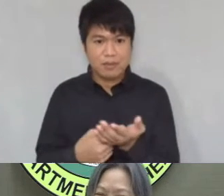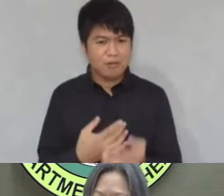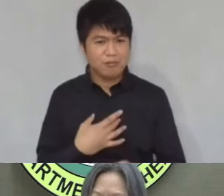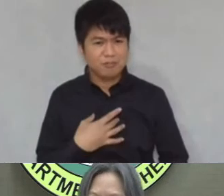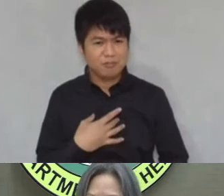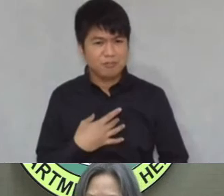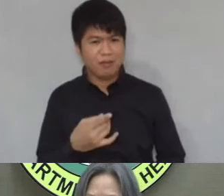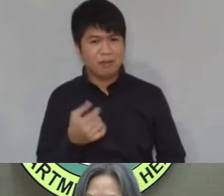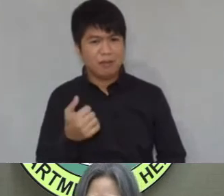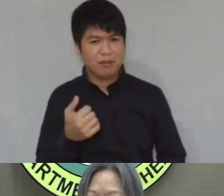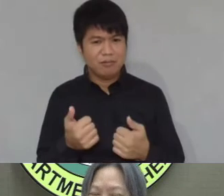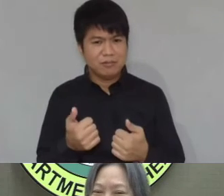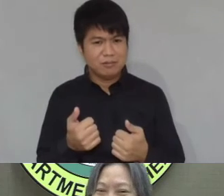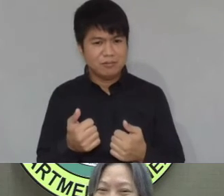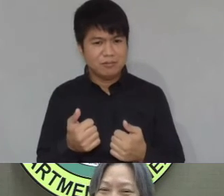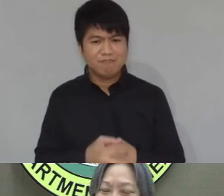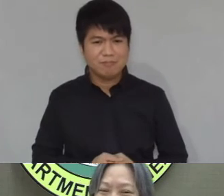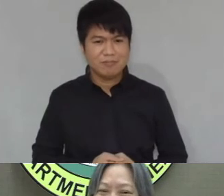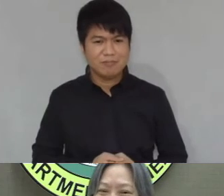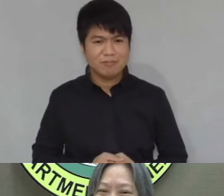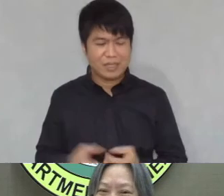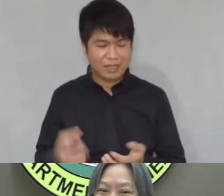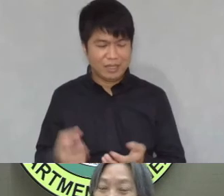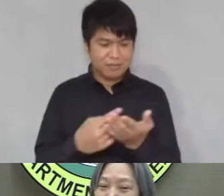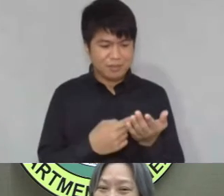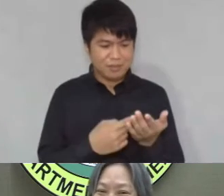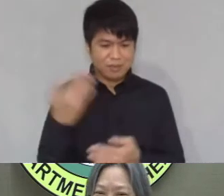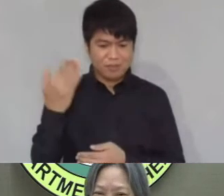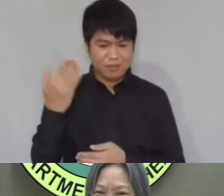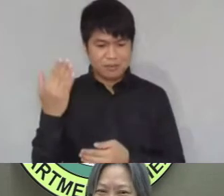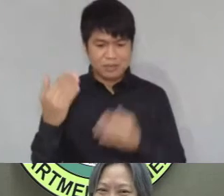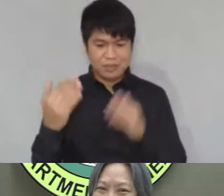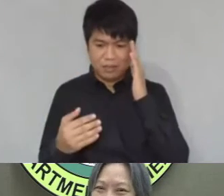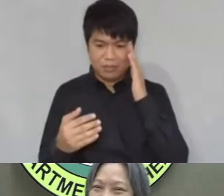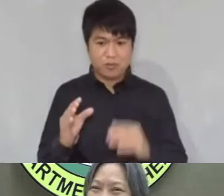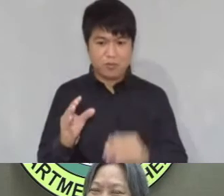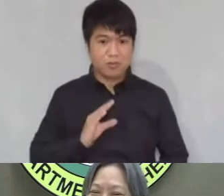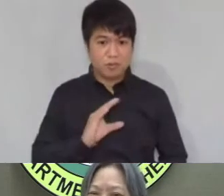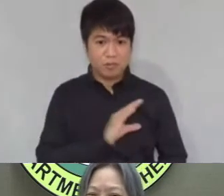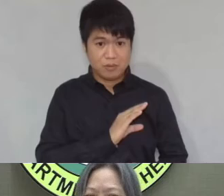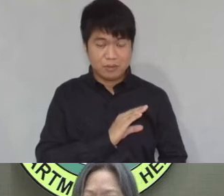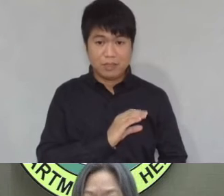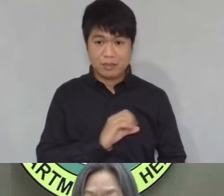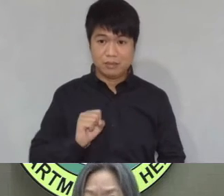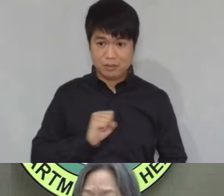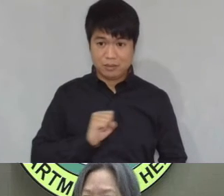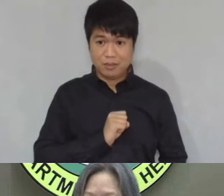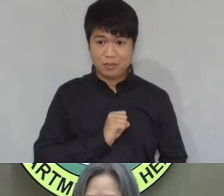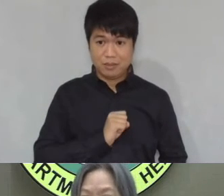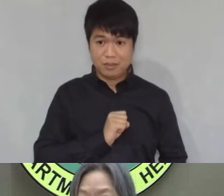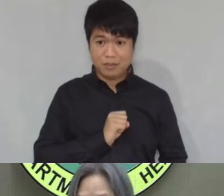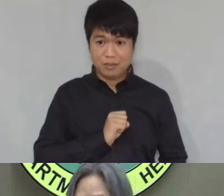just talaga highlights the need for a law on telehealth. And I know that Congress,